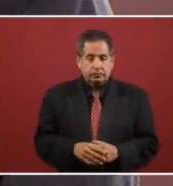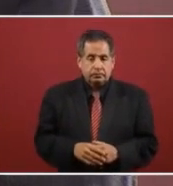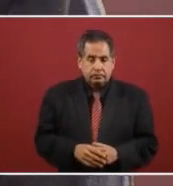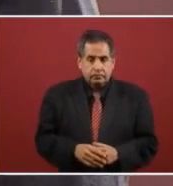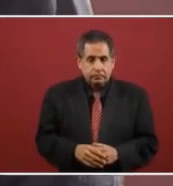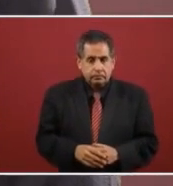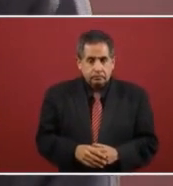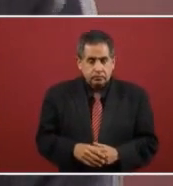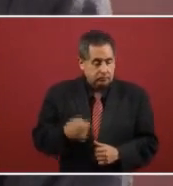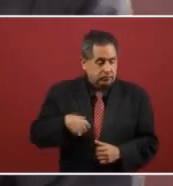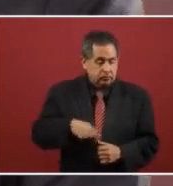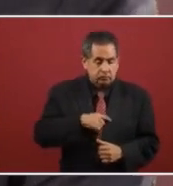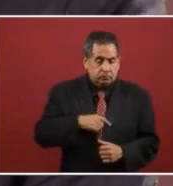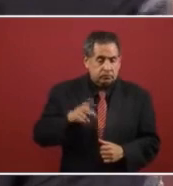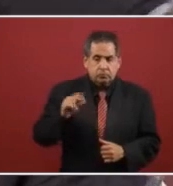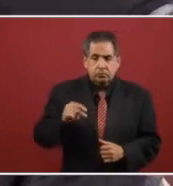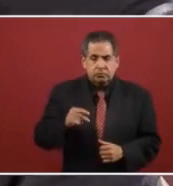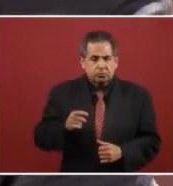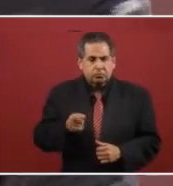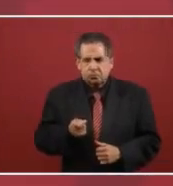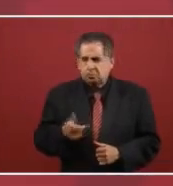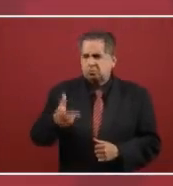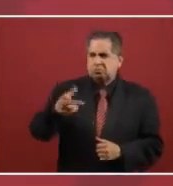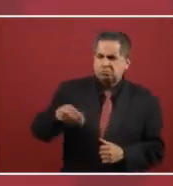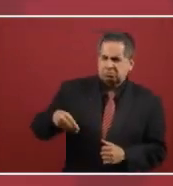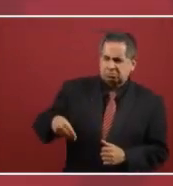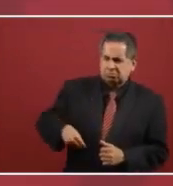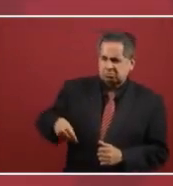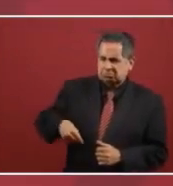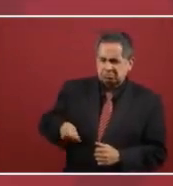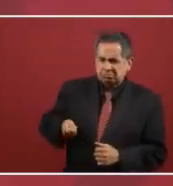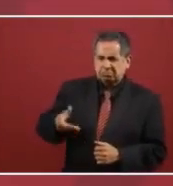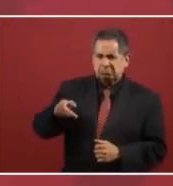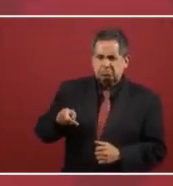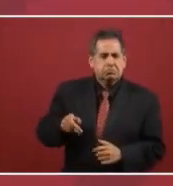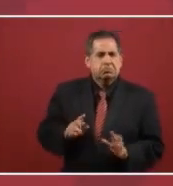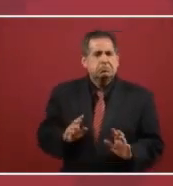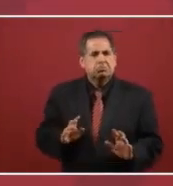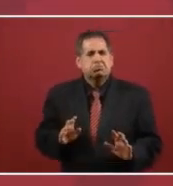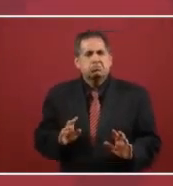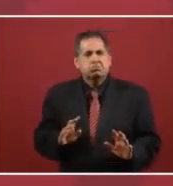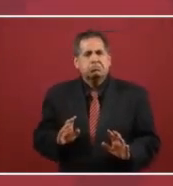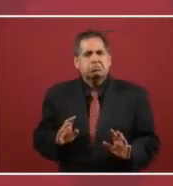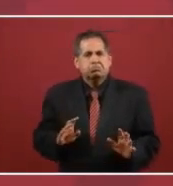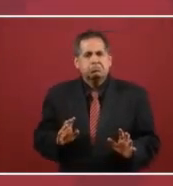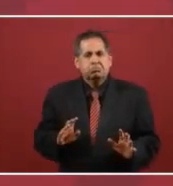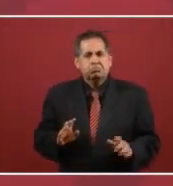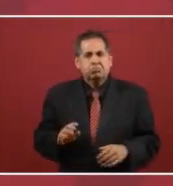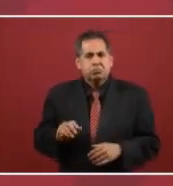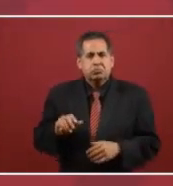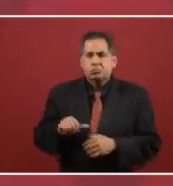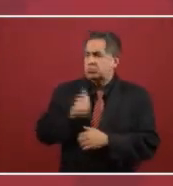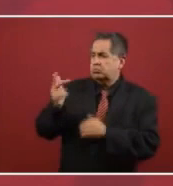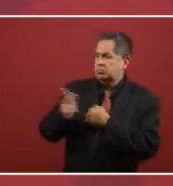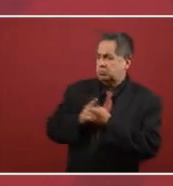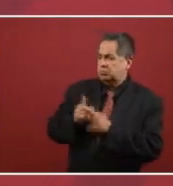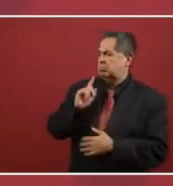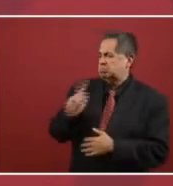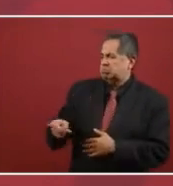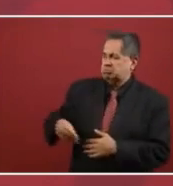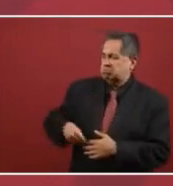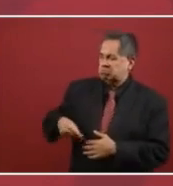no hemos nosotros culpado We have not blamed a otros países, other